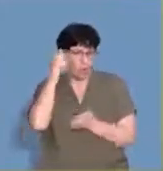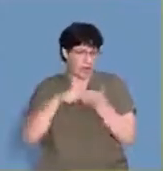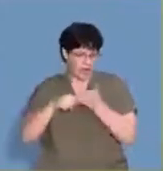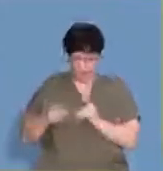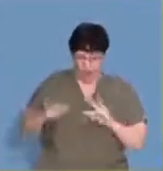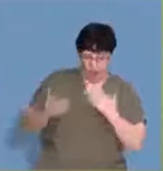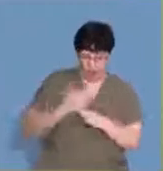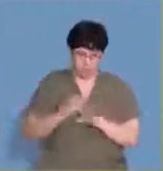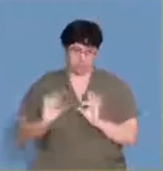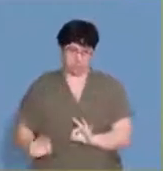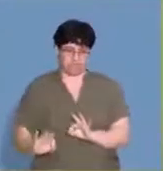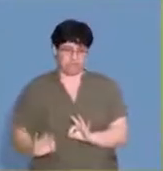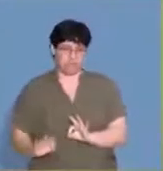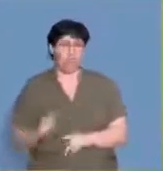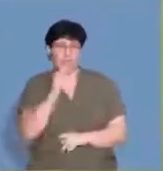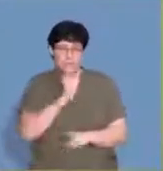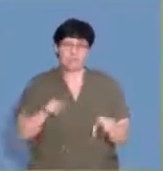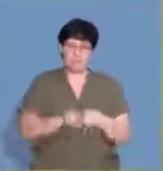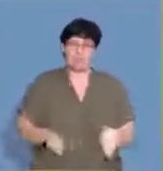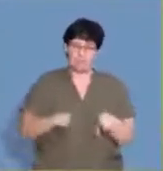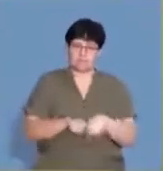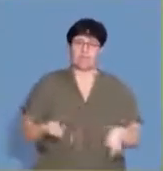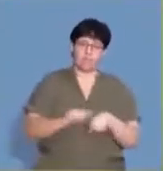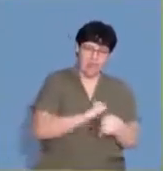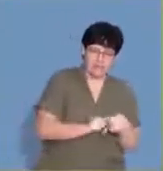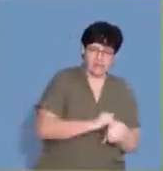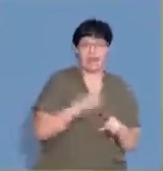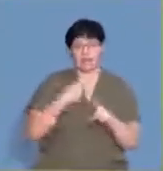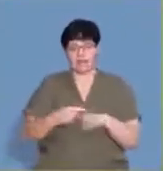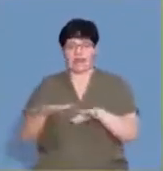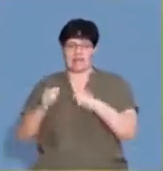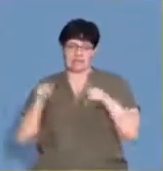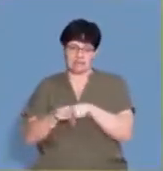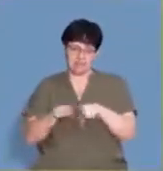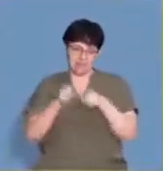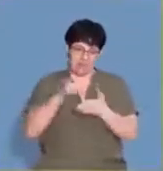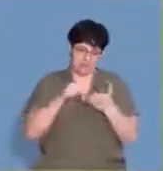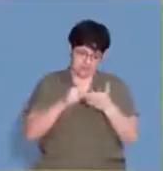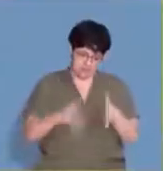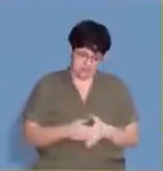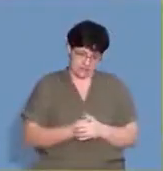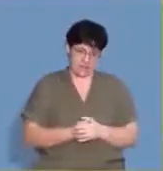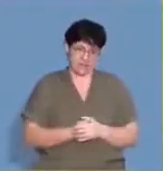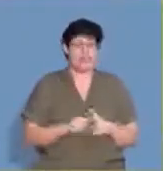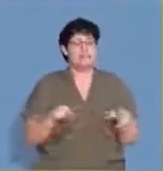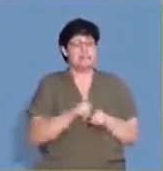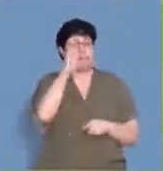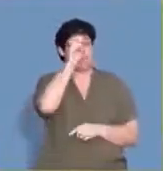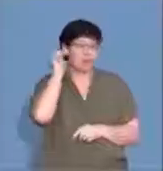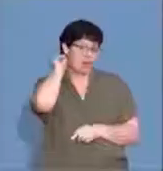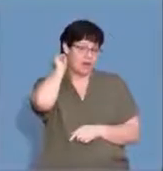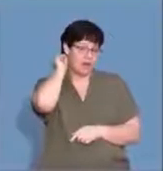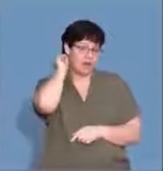your calculator, so that you've been using the same calculator to practice that you use in your exam. Make sure it's the same. And remember